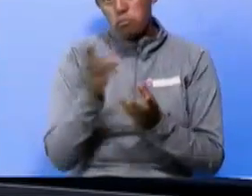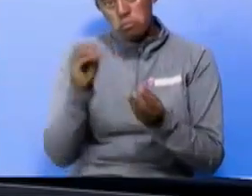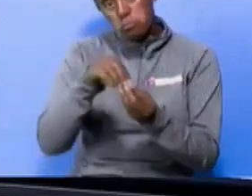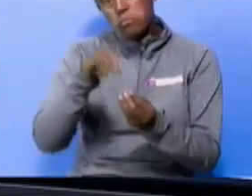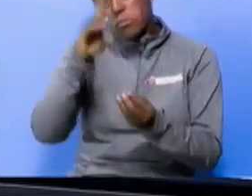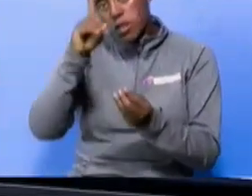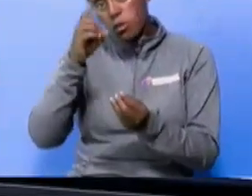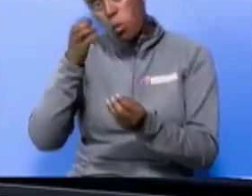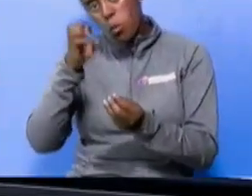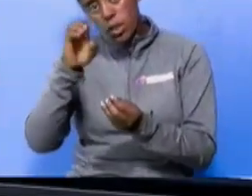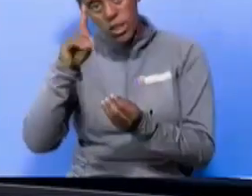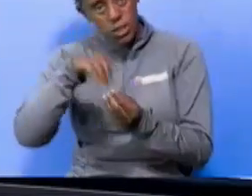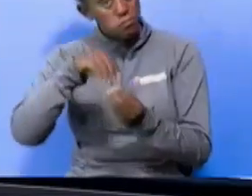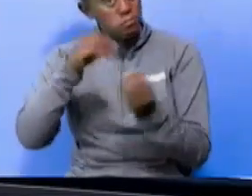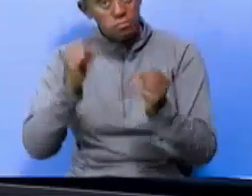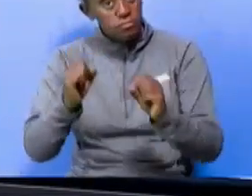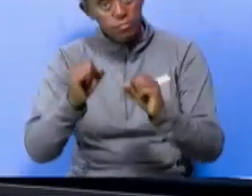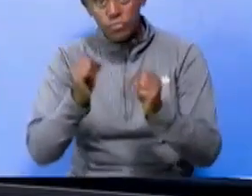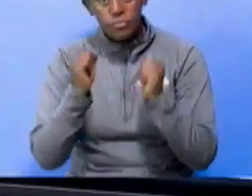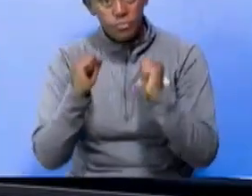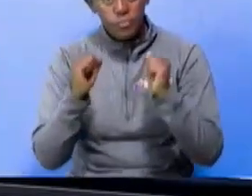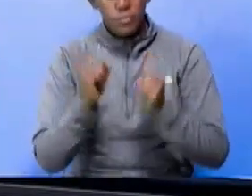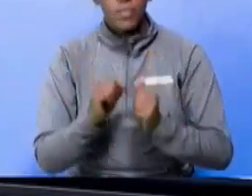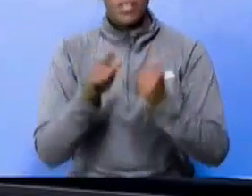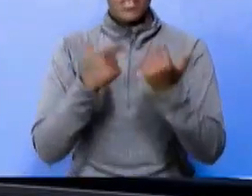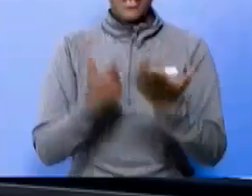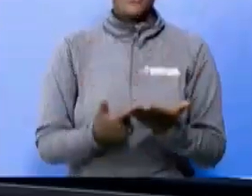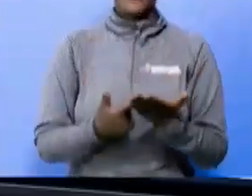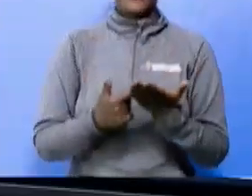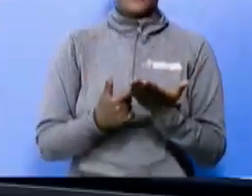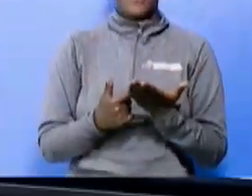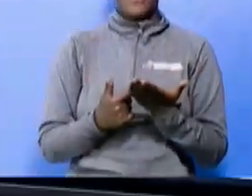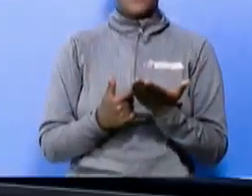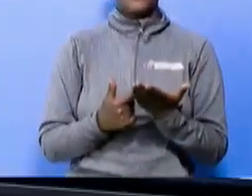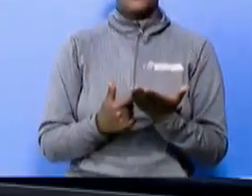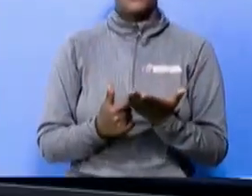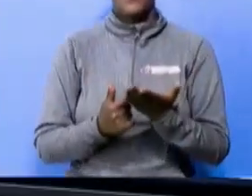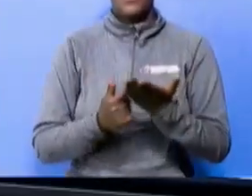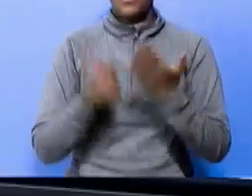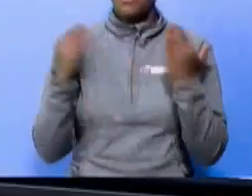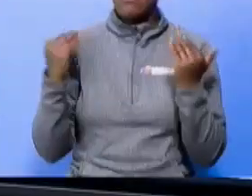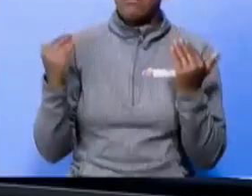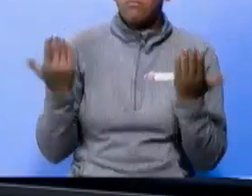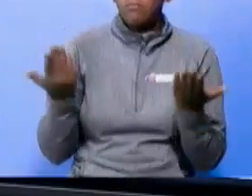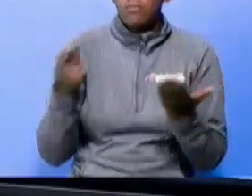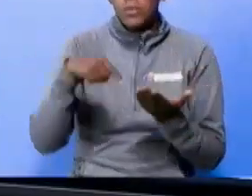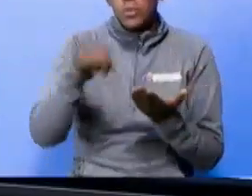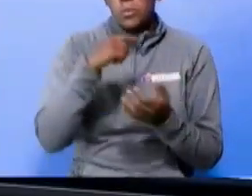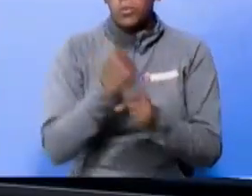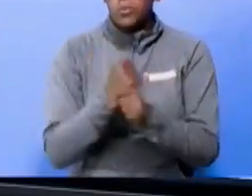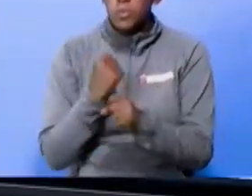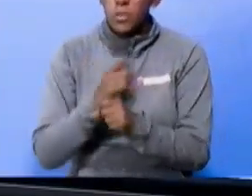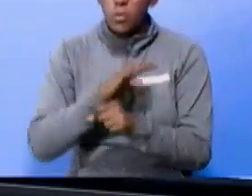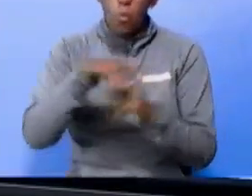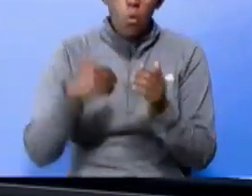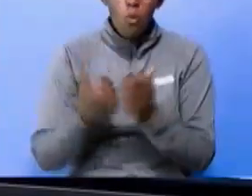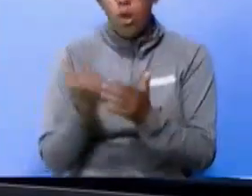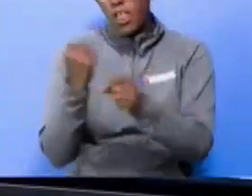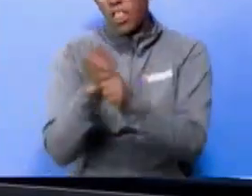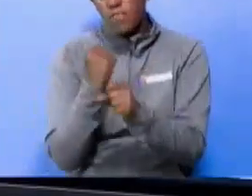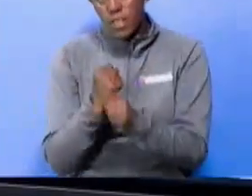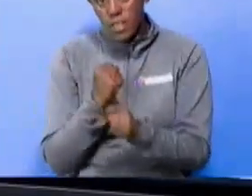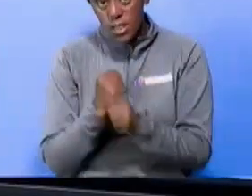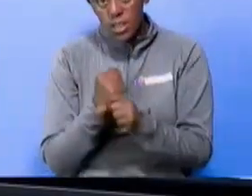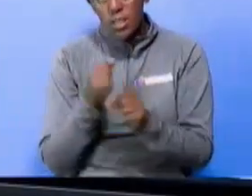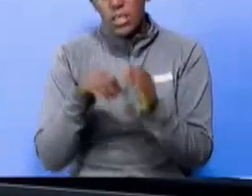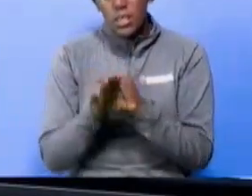the or ed form. That's it. So, hope that you will be doing all these activities